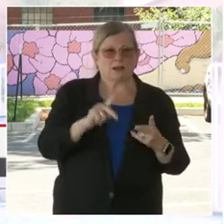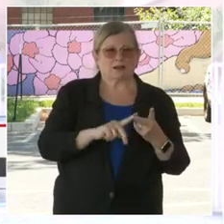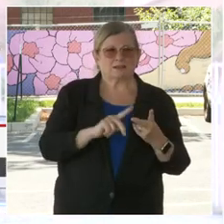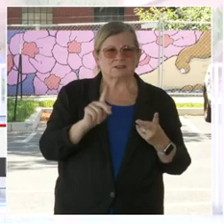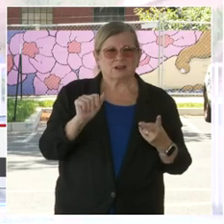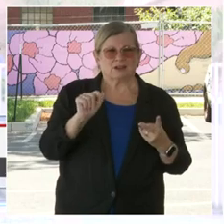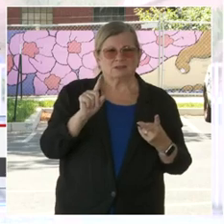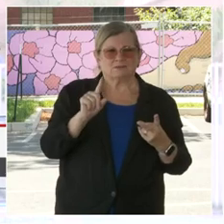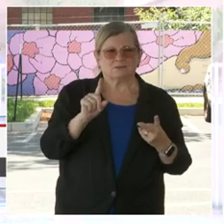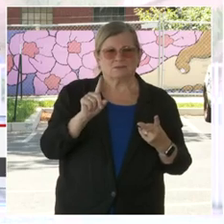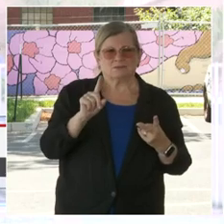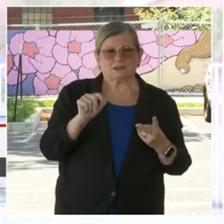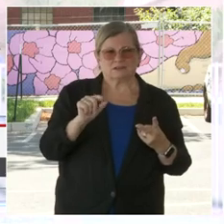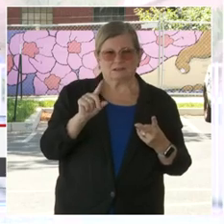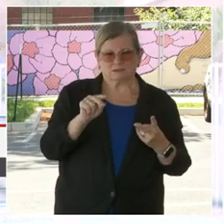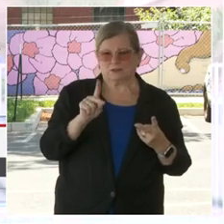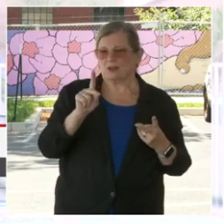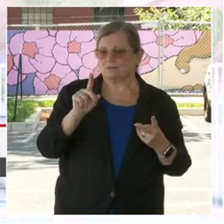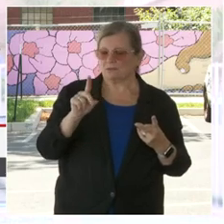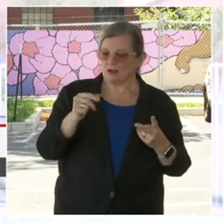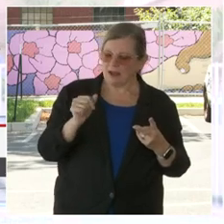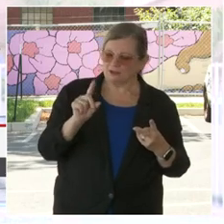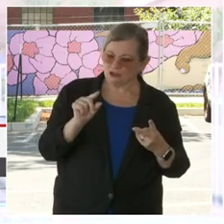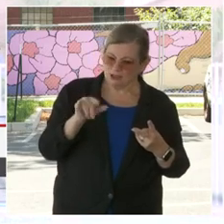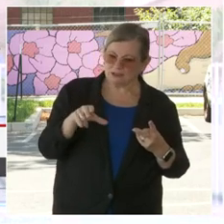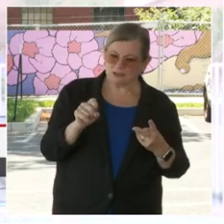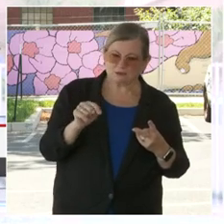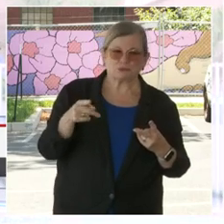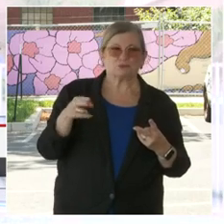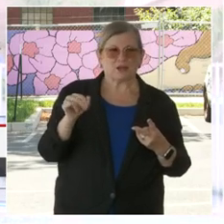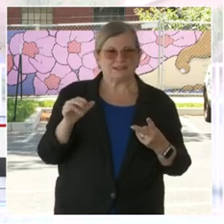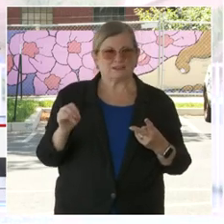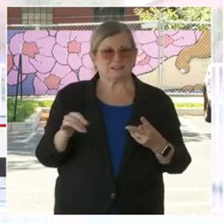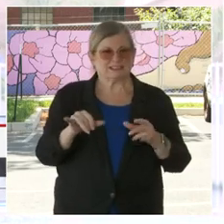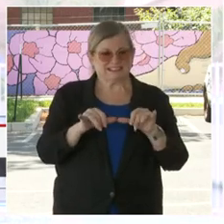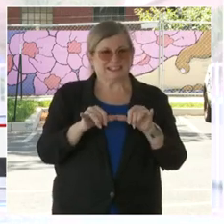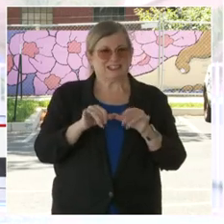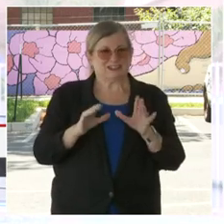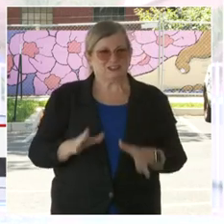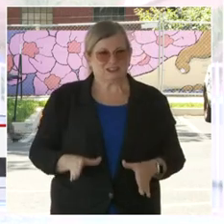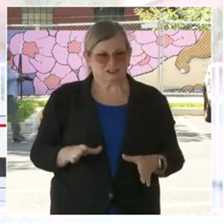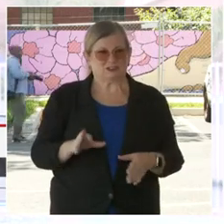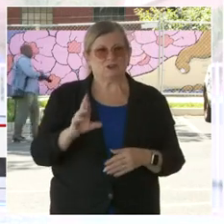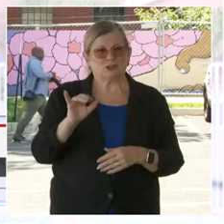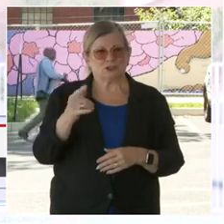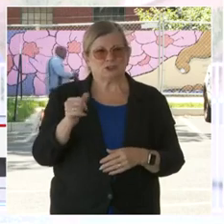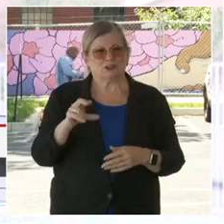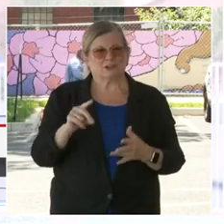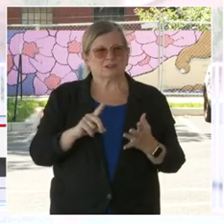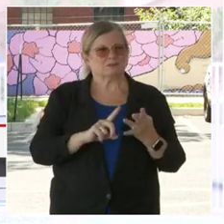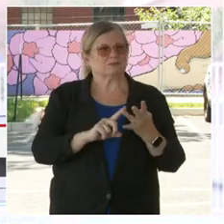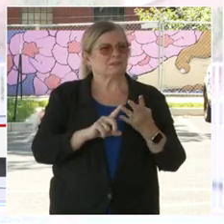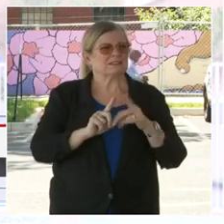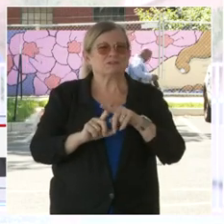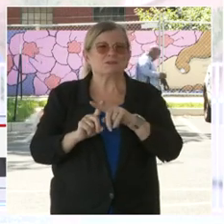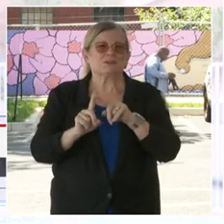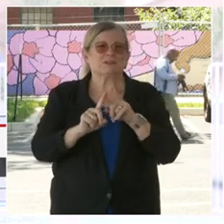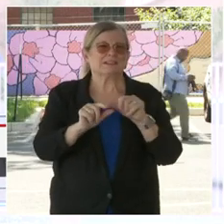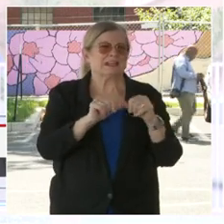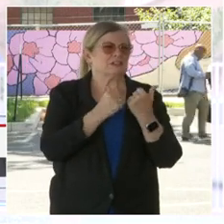Hathi. Our engineer, Richard Stottinger, and our other district agencies,